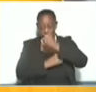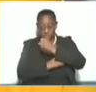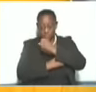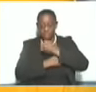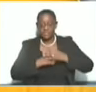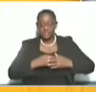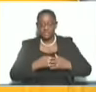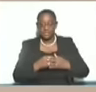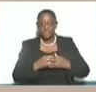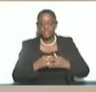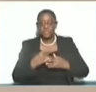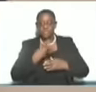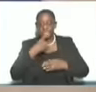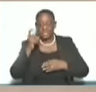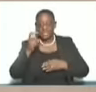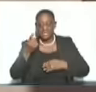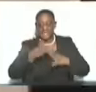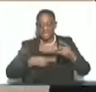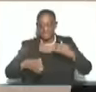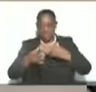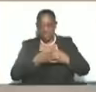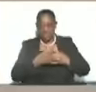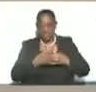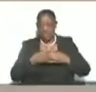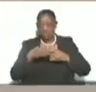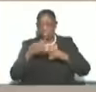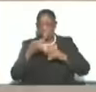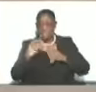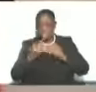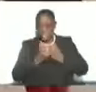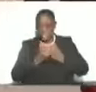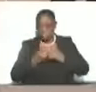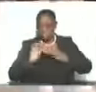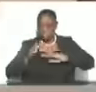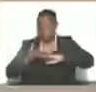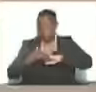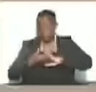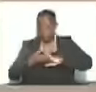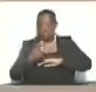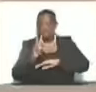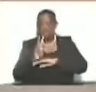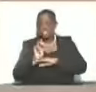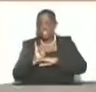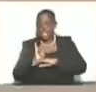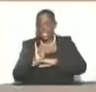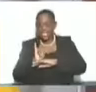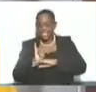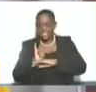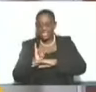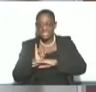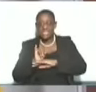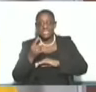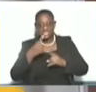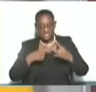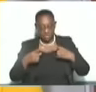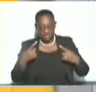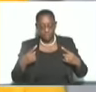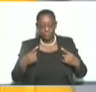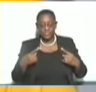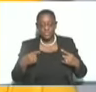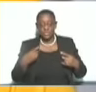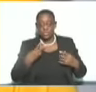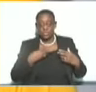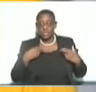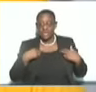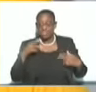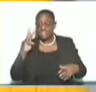softball need to get back. Teams in from the U.S. Virgin Islands and Jamaica to swing against local select squads. Right now we're looking at